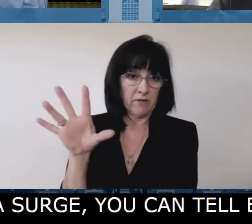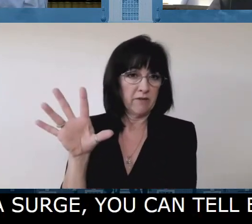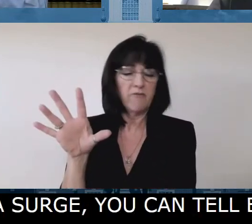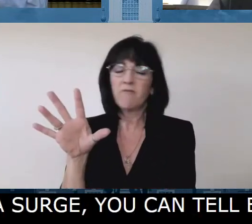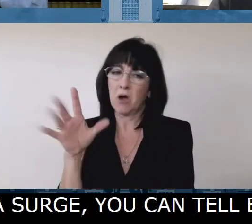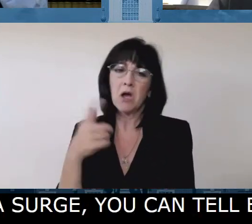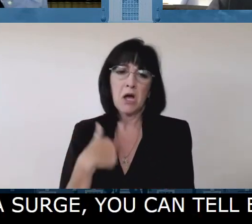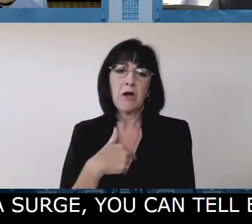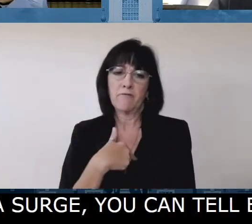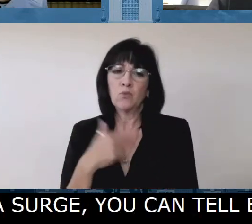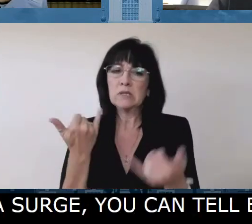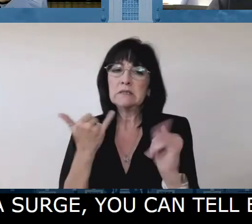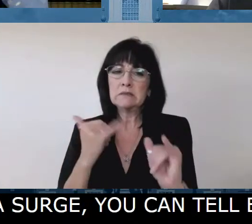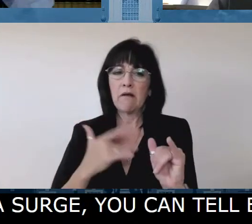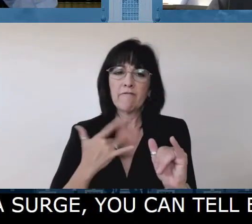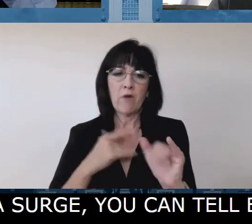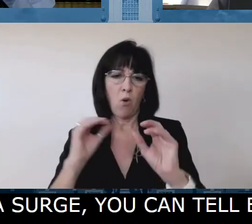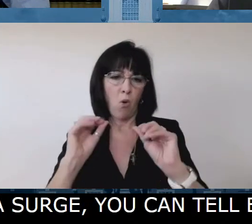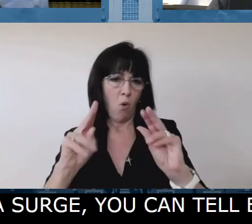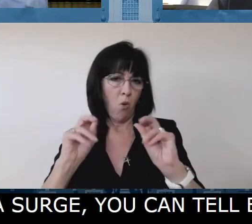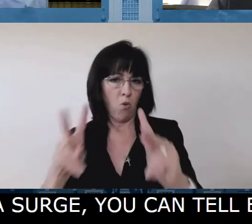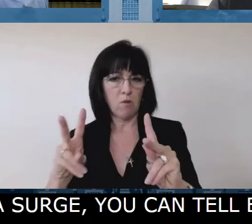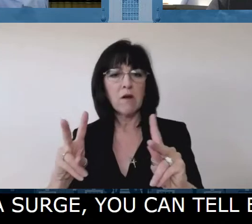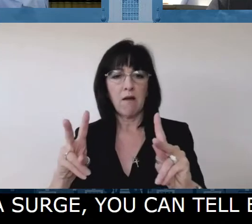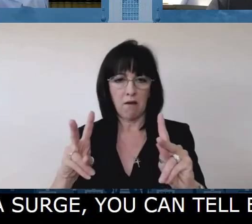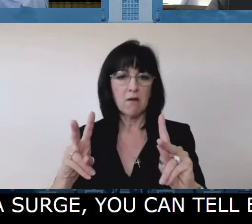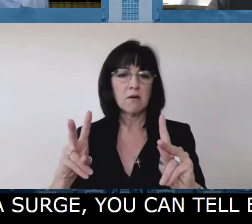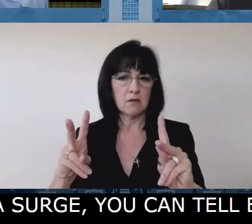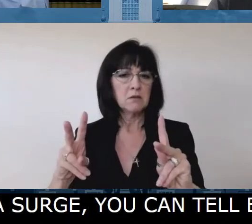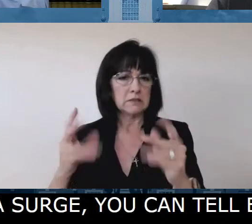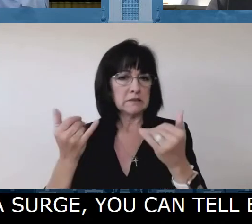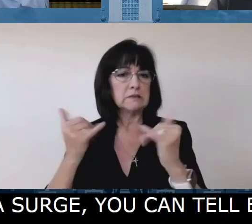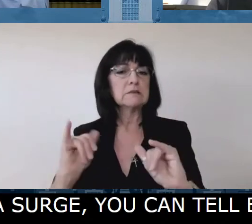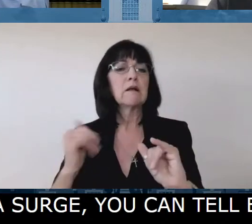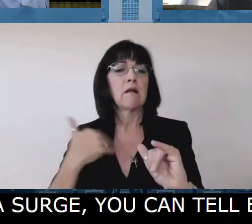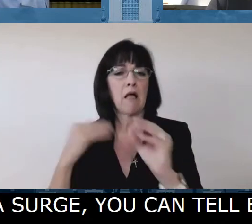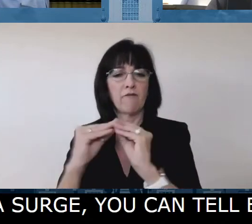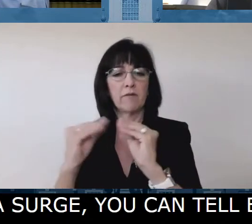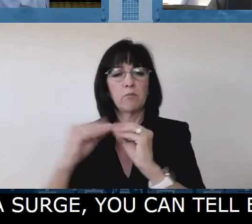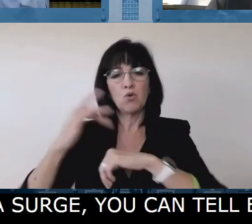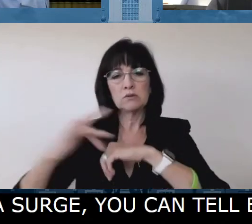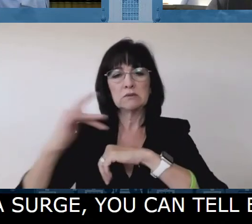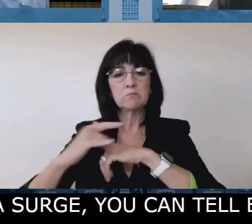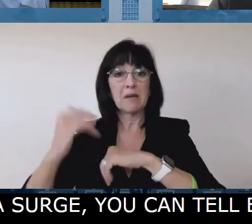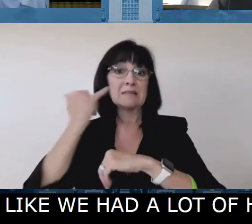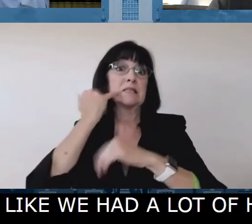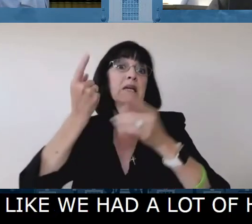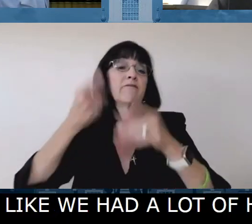headroom, and at 53, of course, it's nowhere near that.